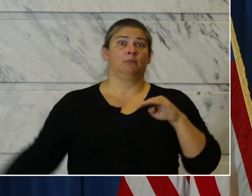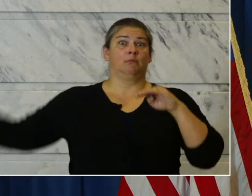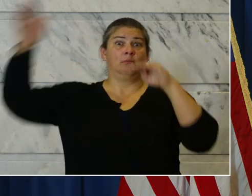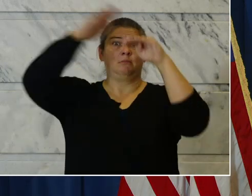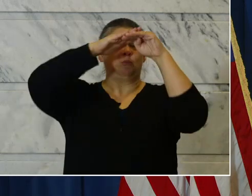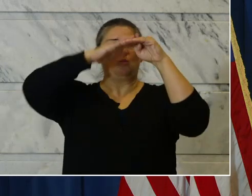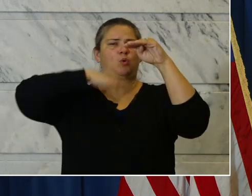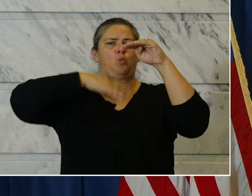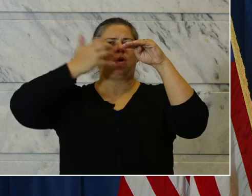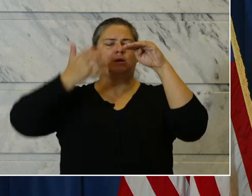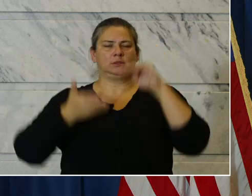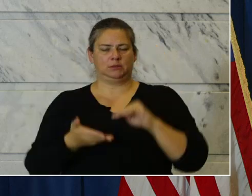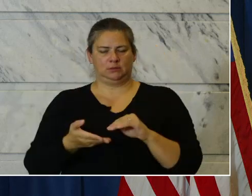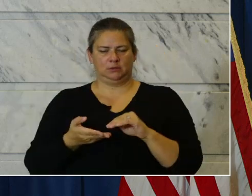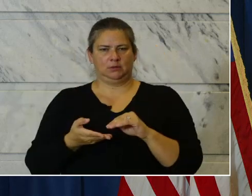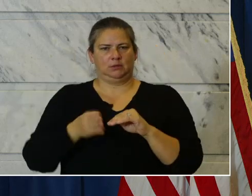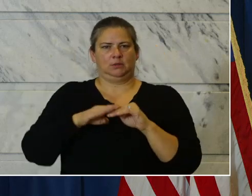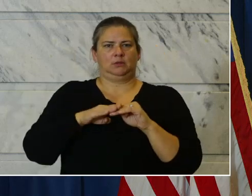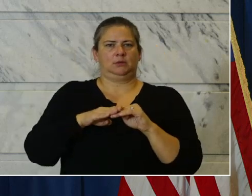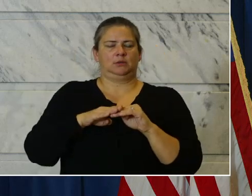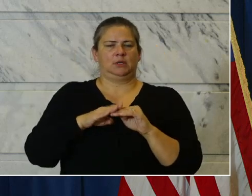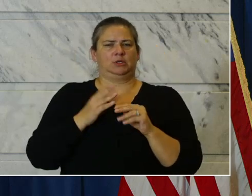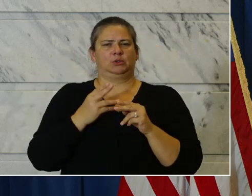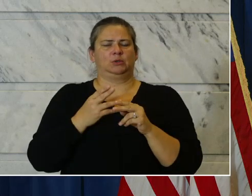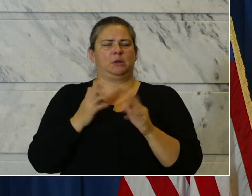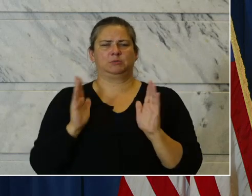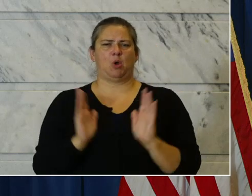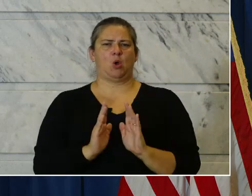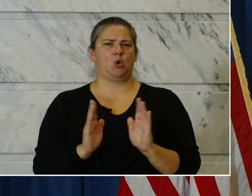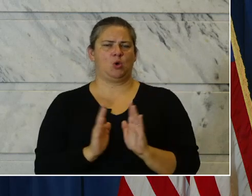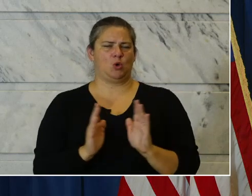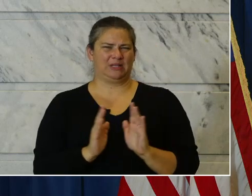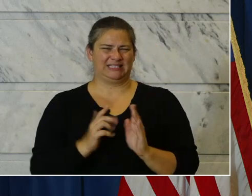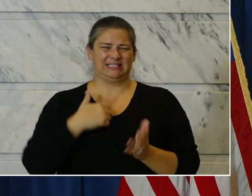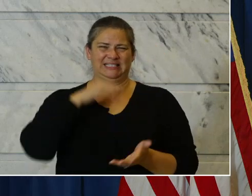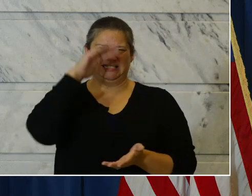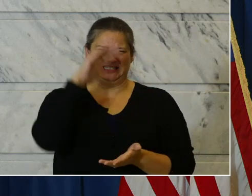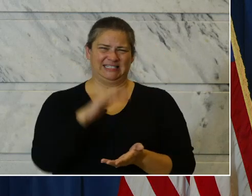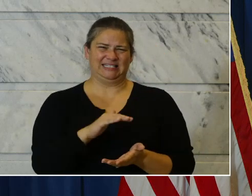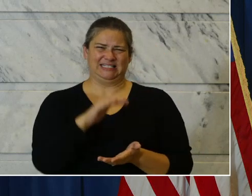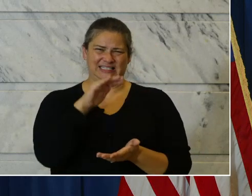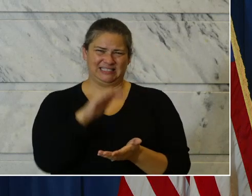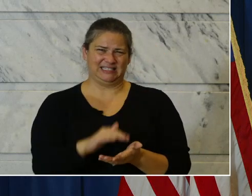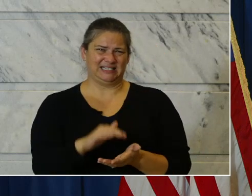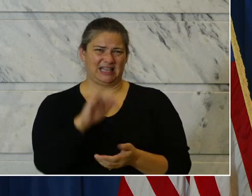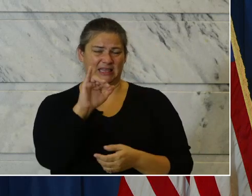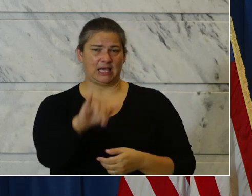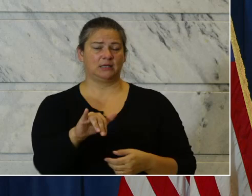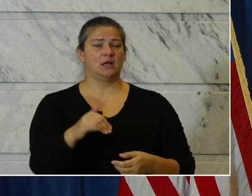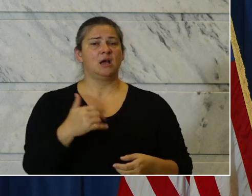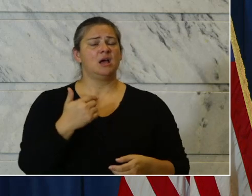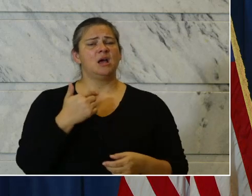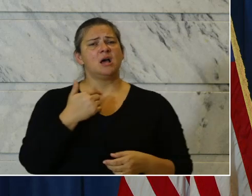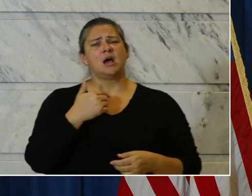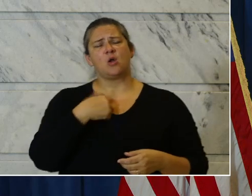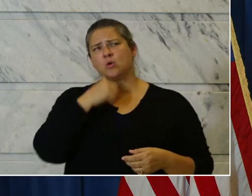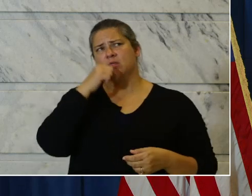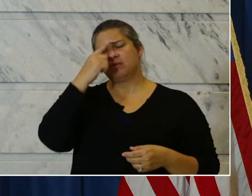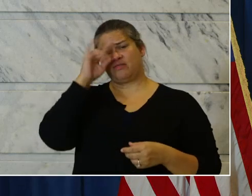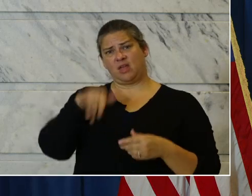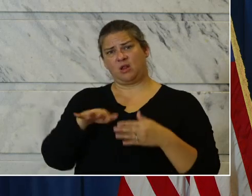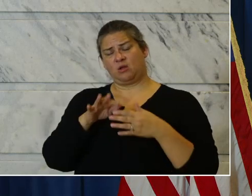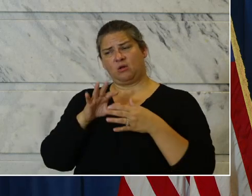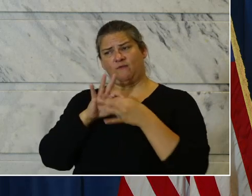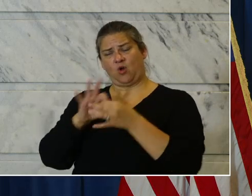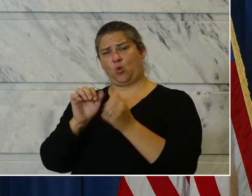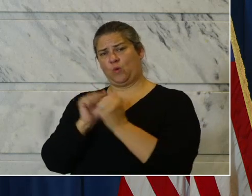cases as much as we can. Right now, I don't think it has to do with where our level of guidance is. I think it has